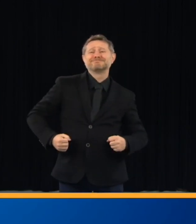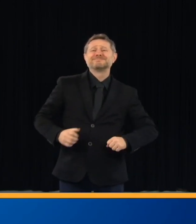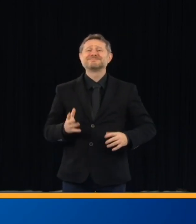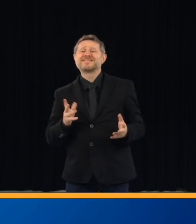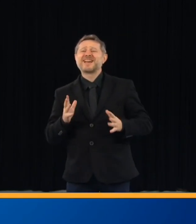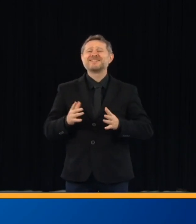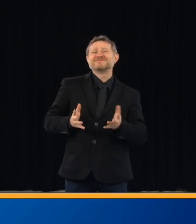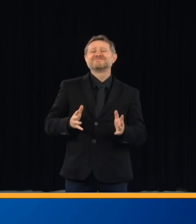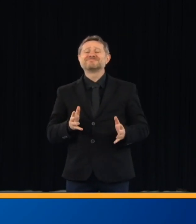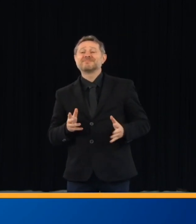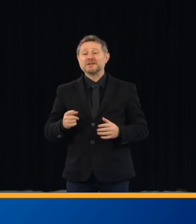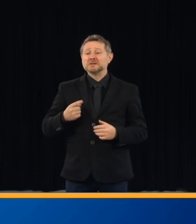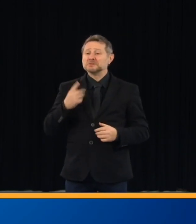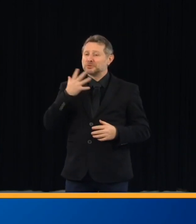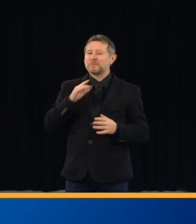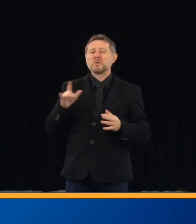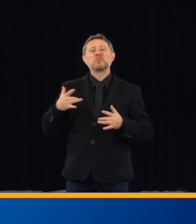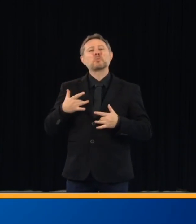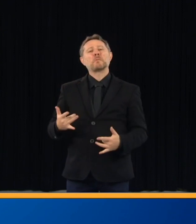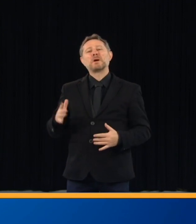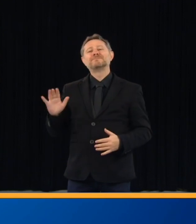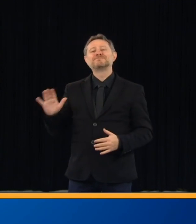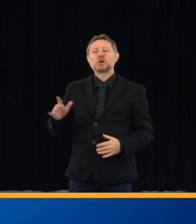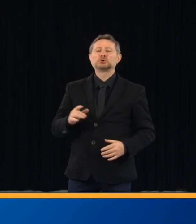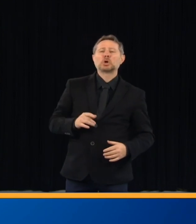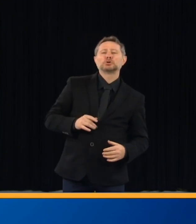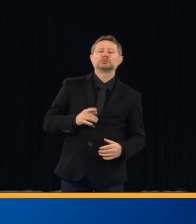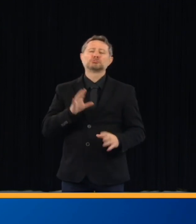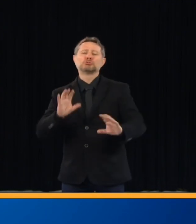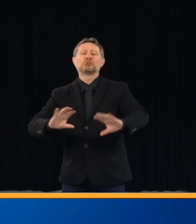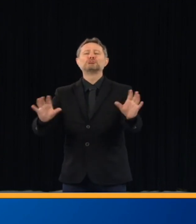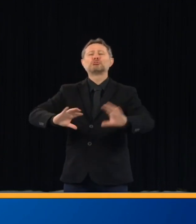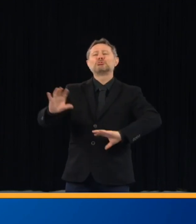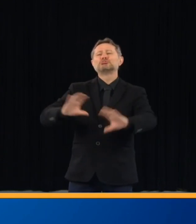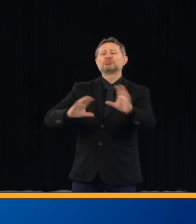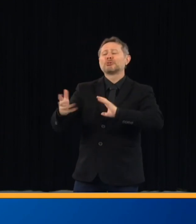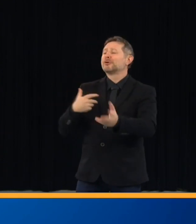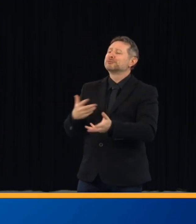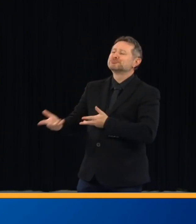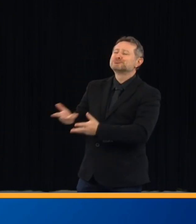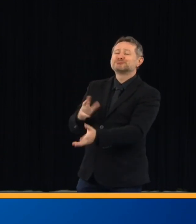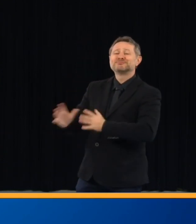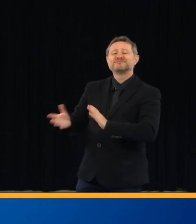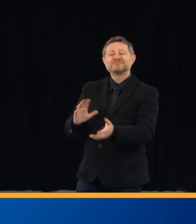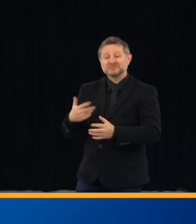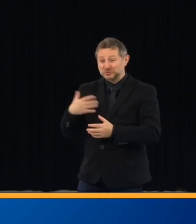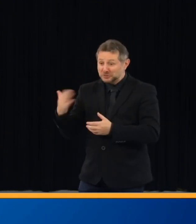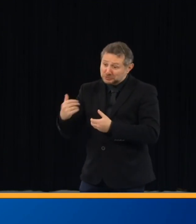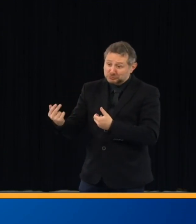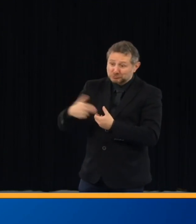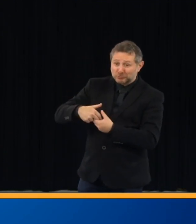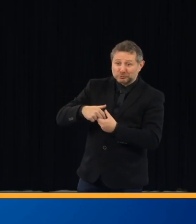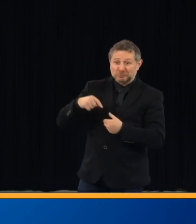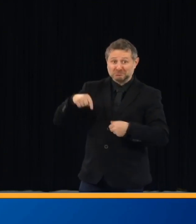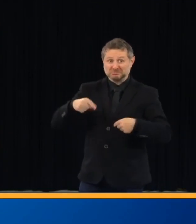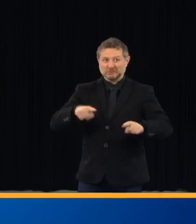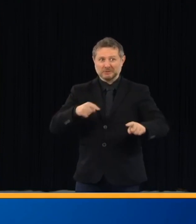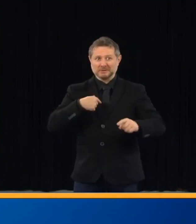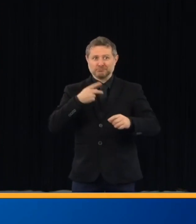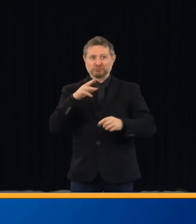and much his normal self. I invited him to join us for a couple of minutes if he was up